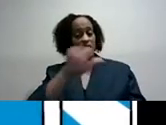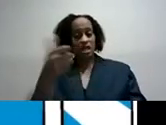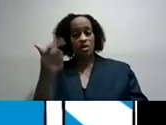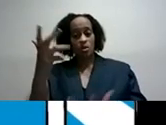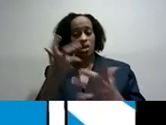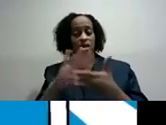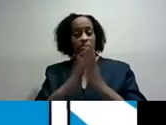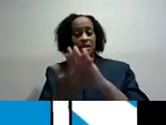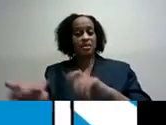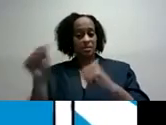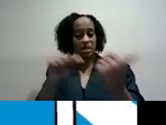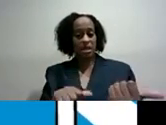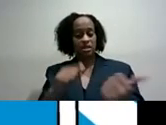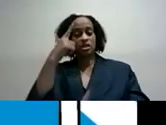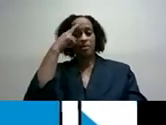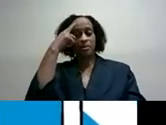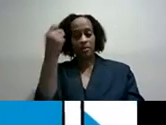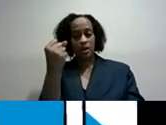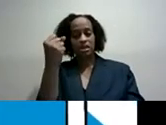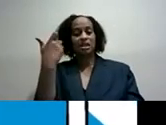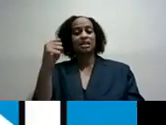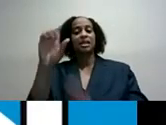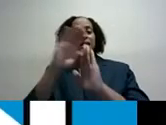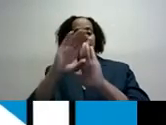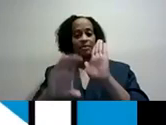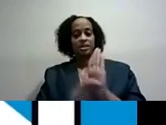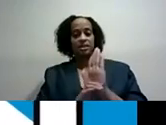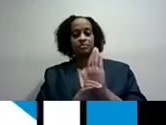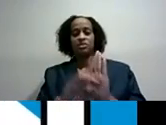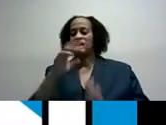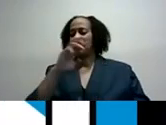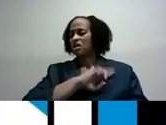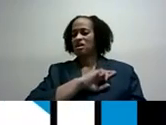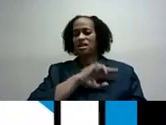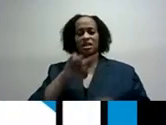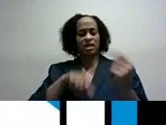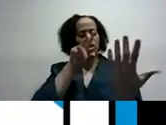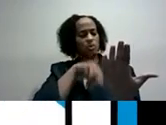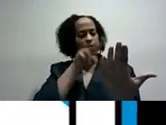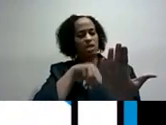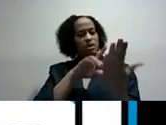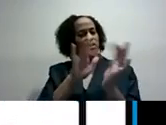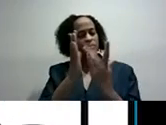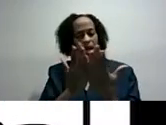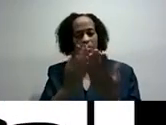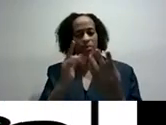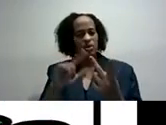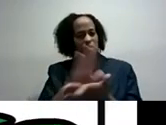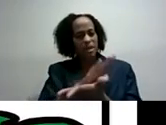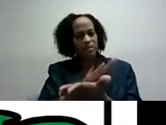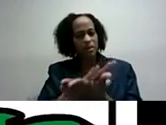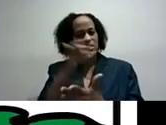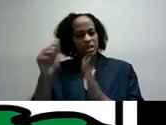be baptized to memorize the Ten Commandments. But Ricardo couldn't read the Bible or the piece of paper with the